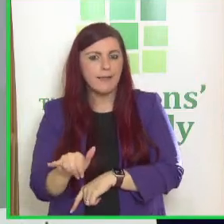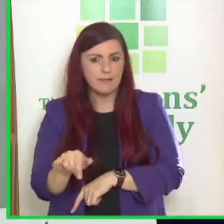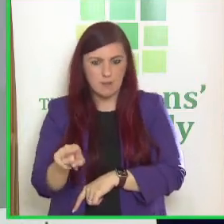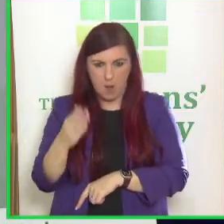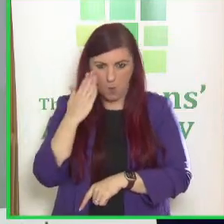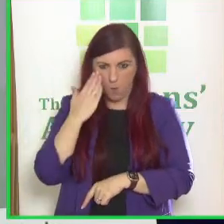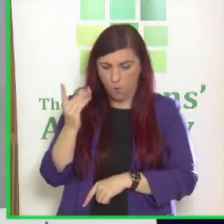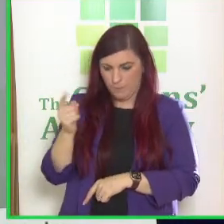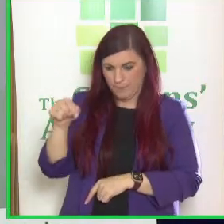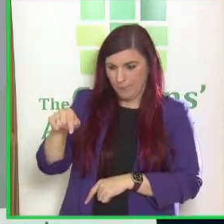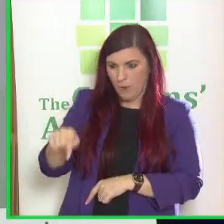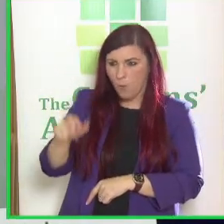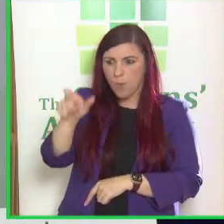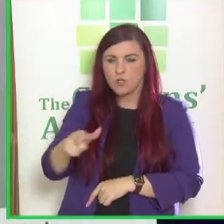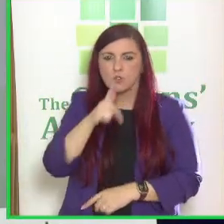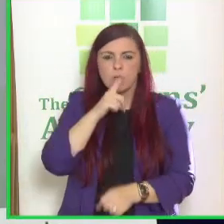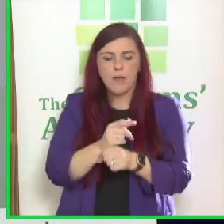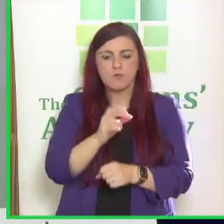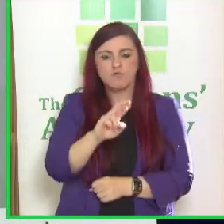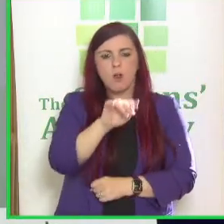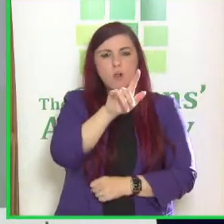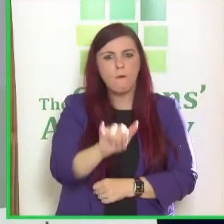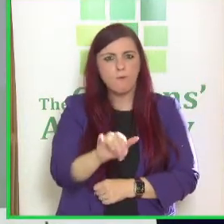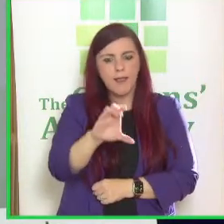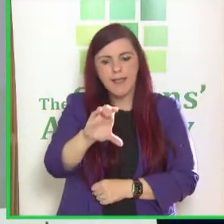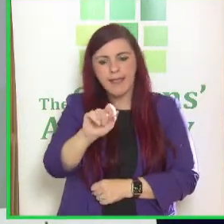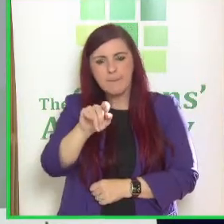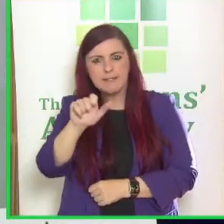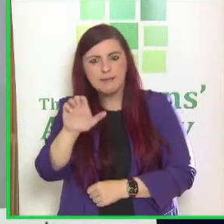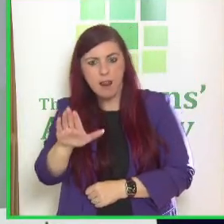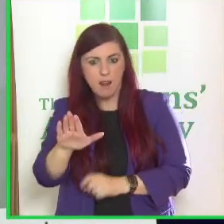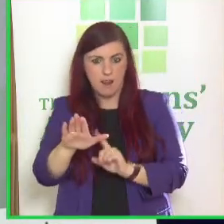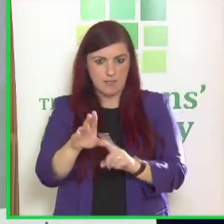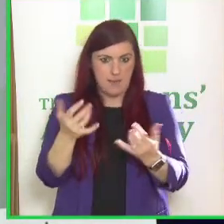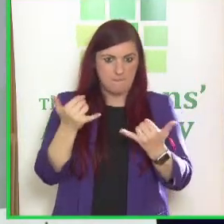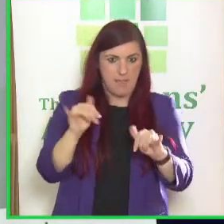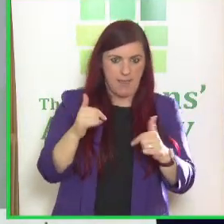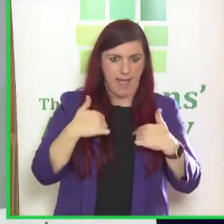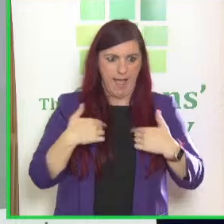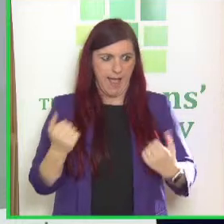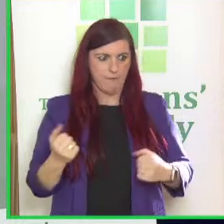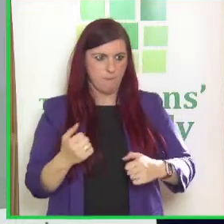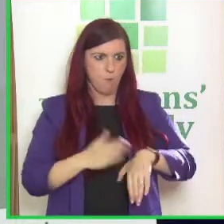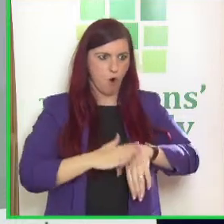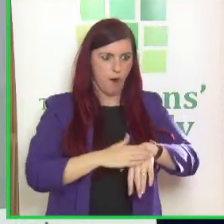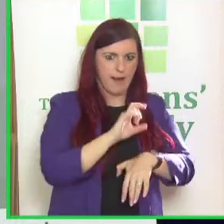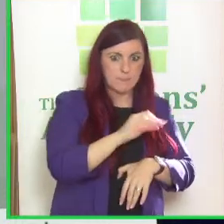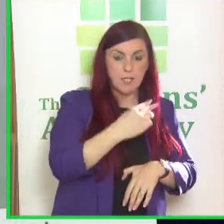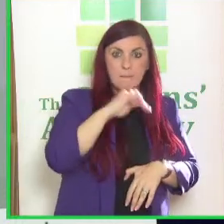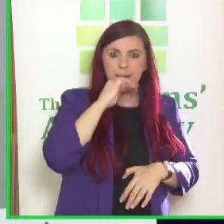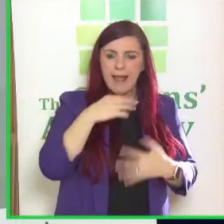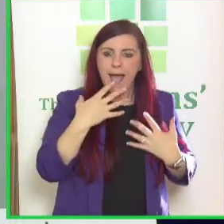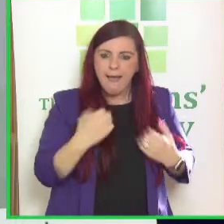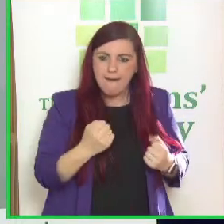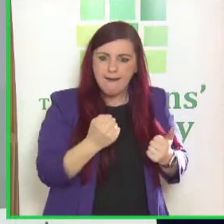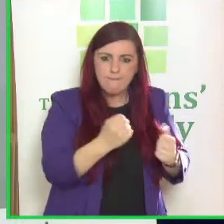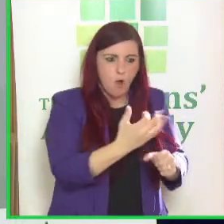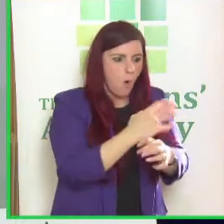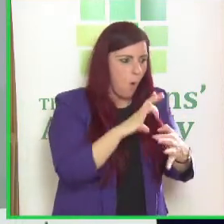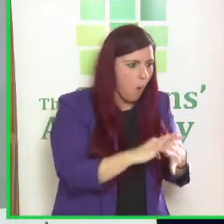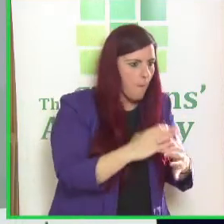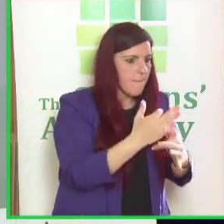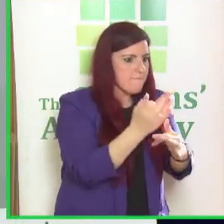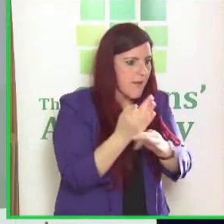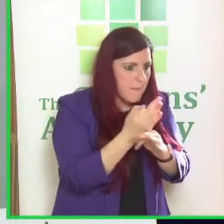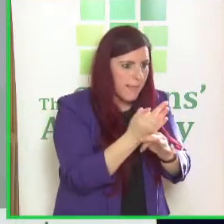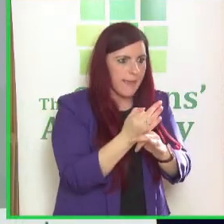about recovery capital. I might have a better chance of coming out of recovery than somebody else does. They may not have a home, they may not have a family, they